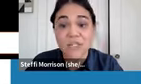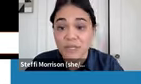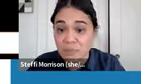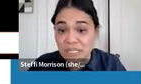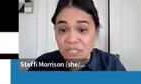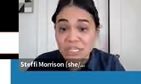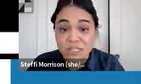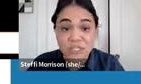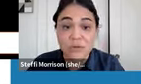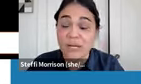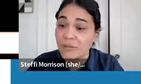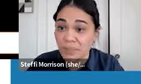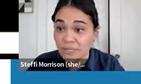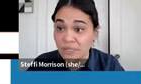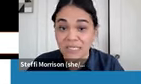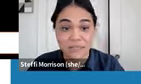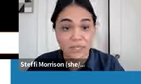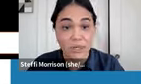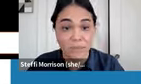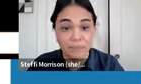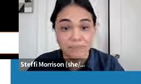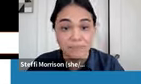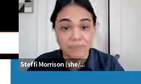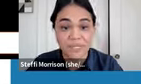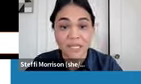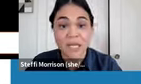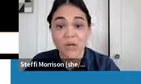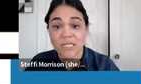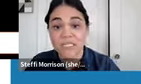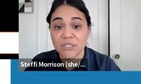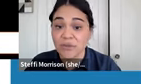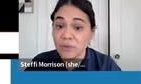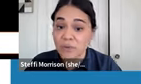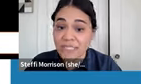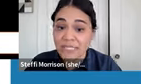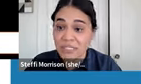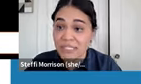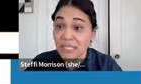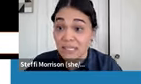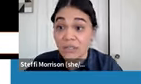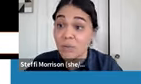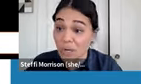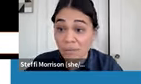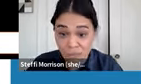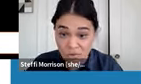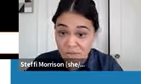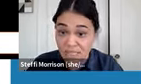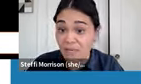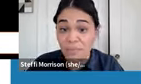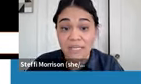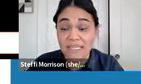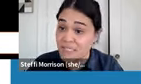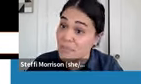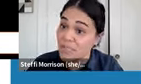and transportation challenges or other barriers to leaving home. Across the surveyed organizations, nearly one third